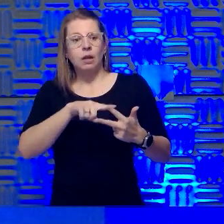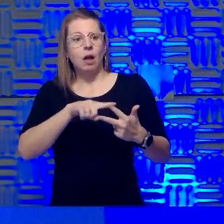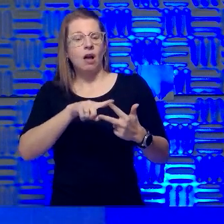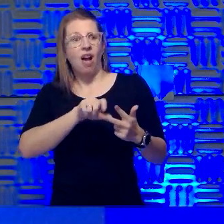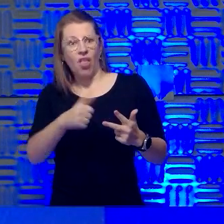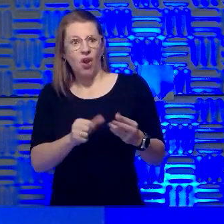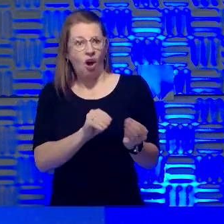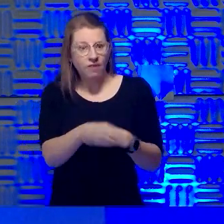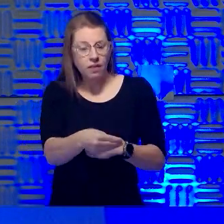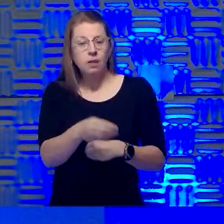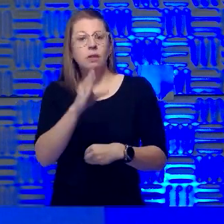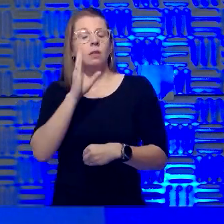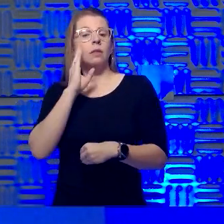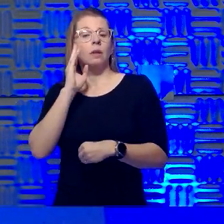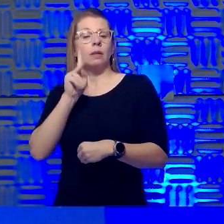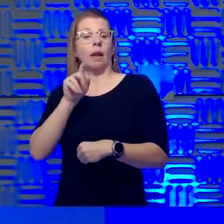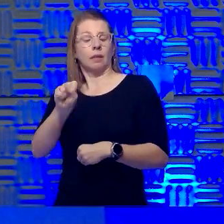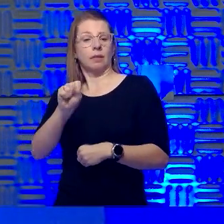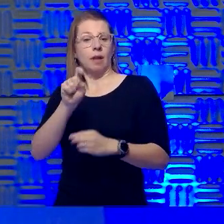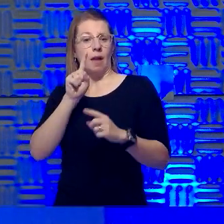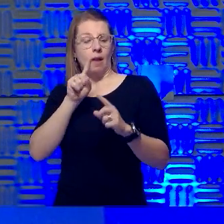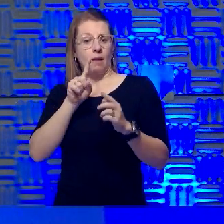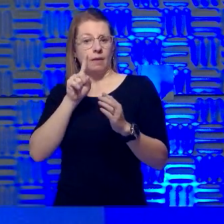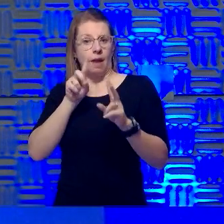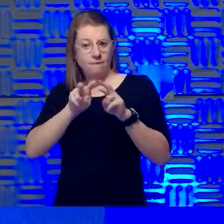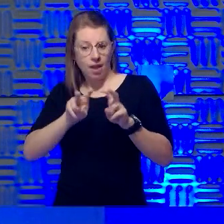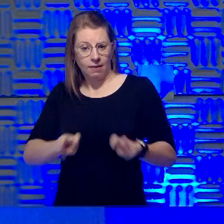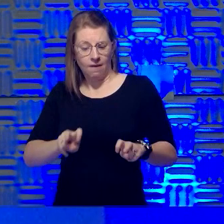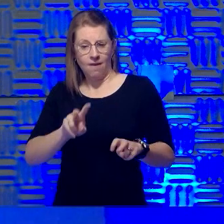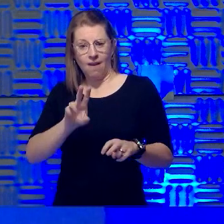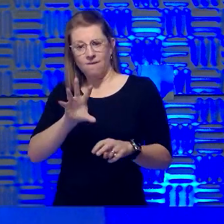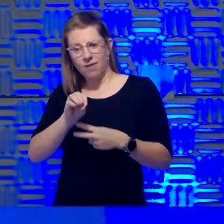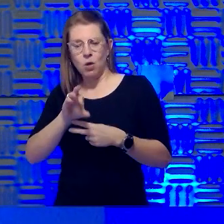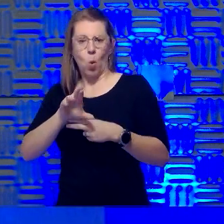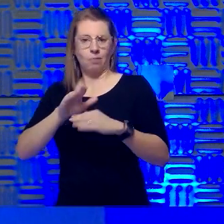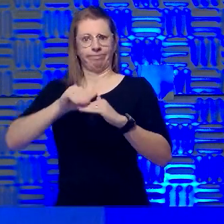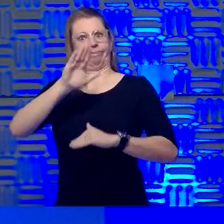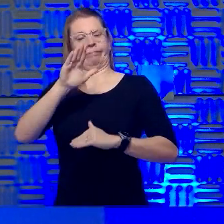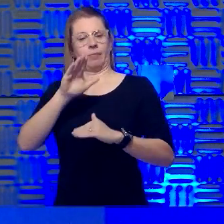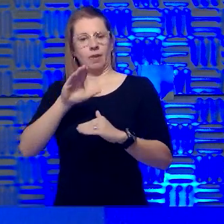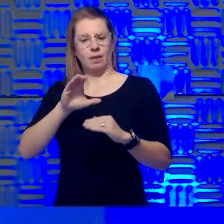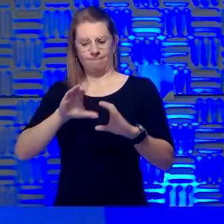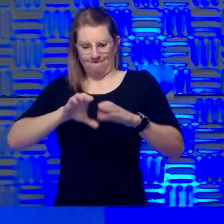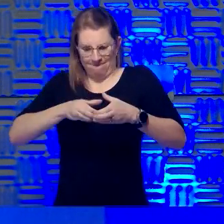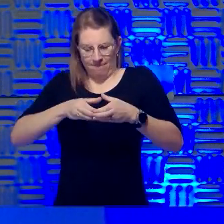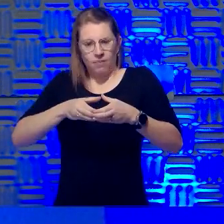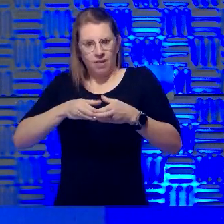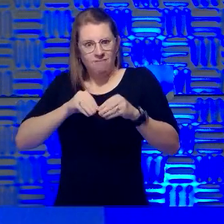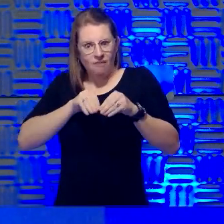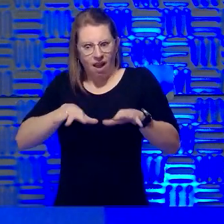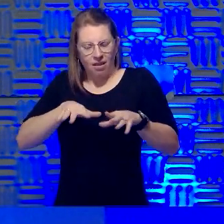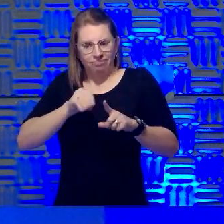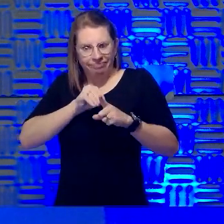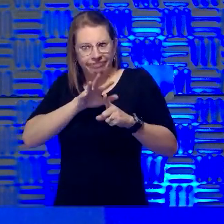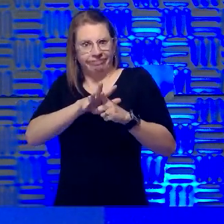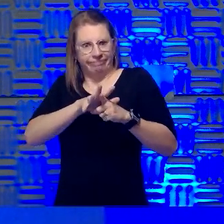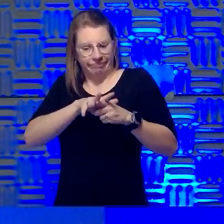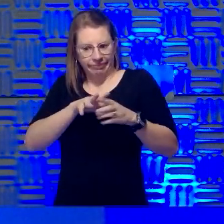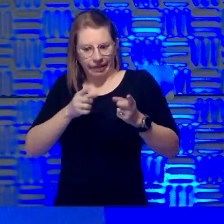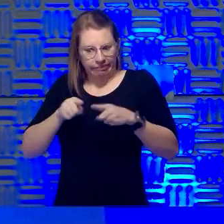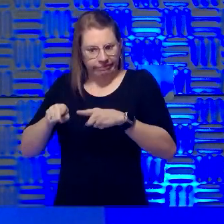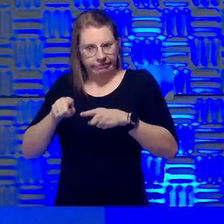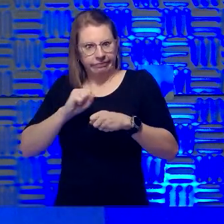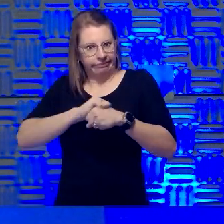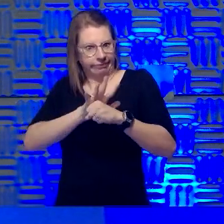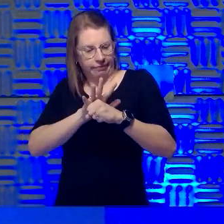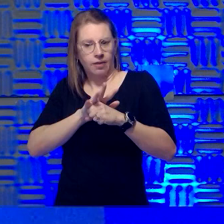that Kansas is investigating 50 or more clusters, and that's just not food processing plants, but just other